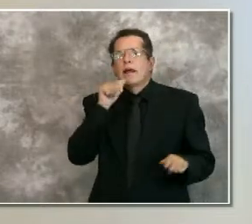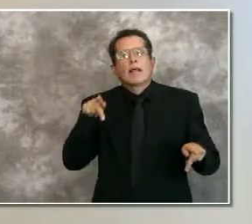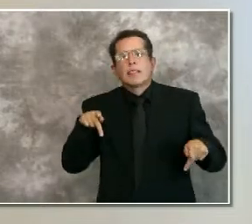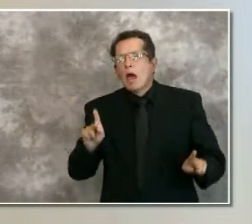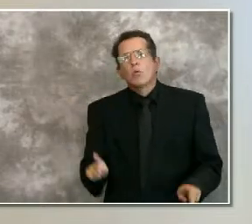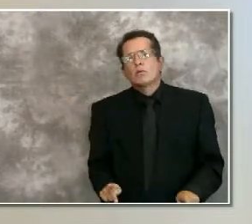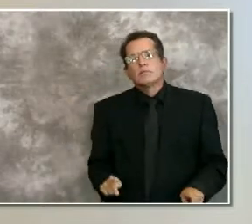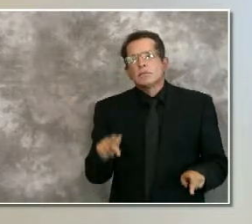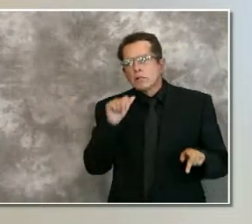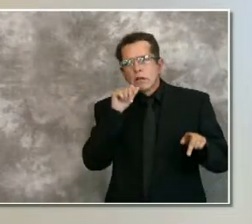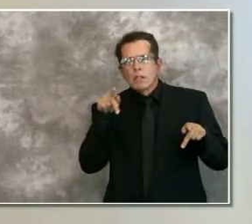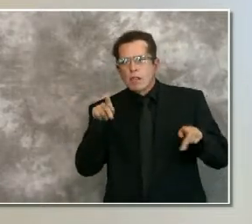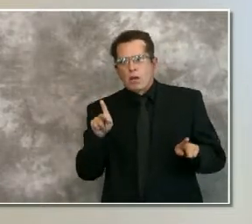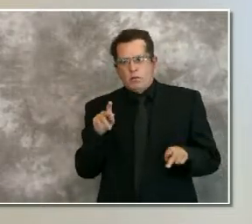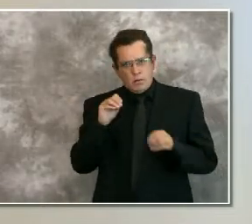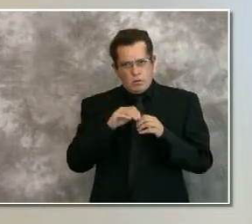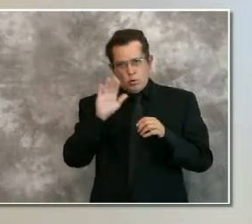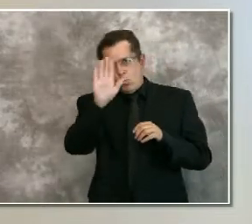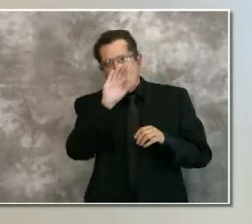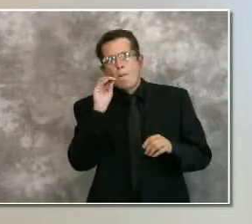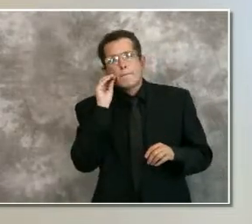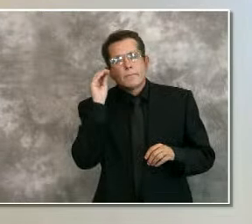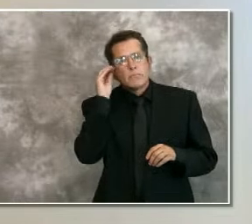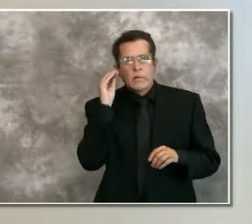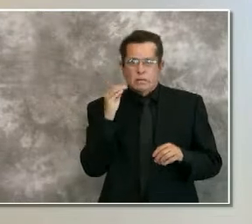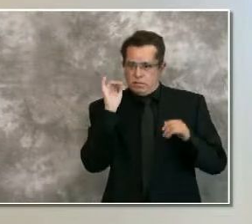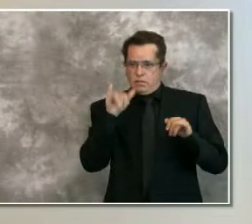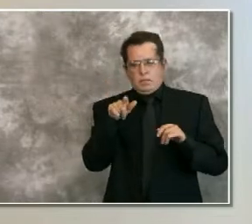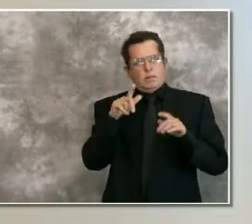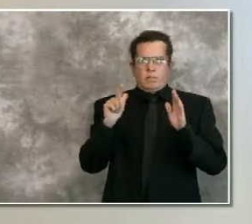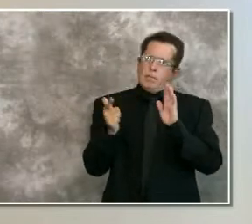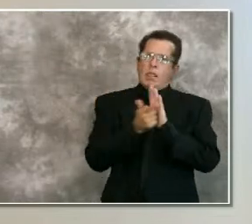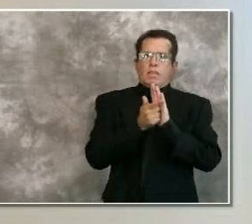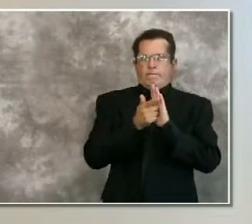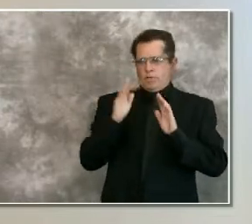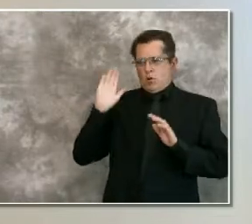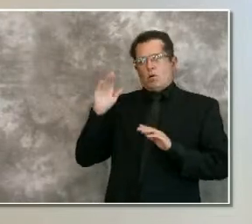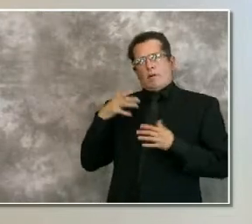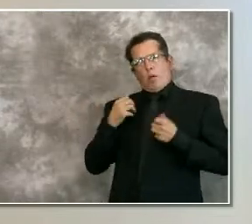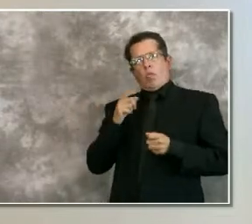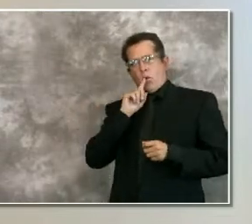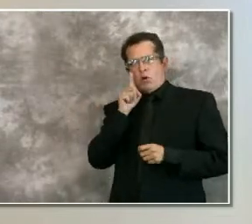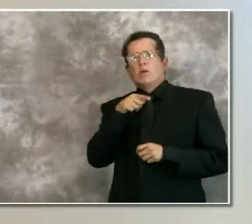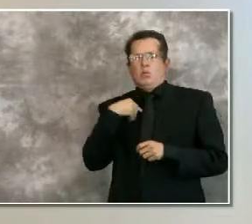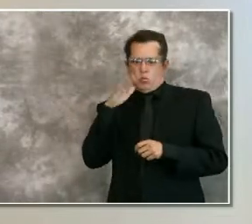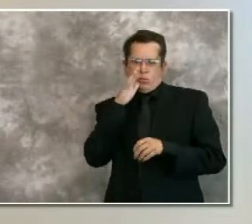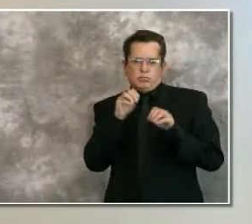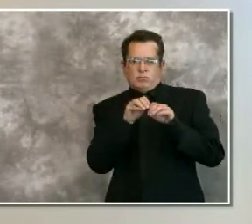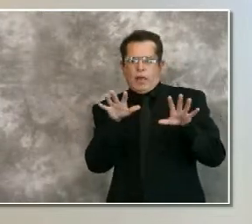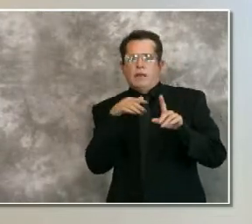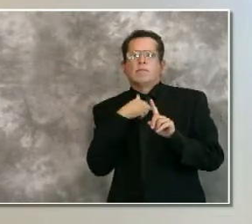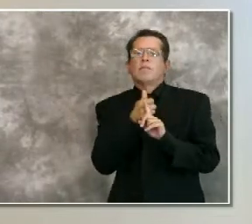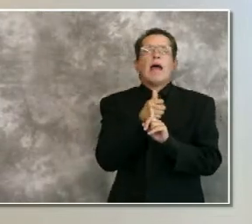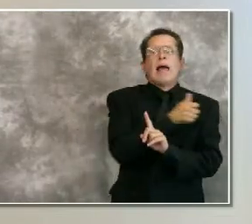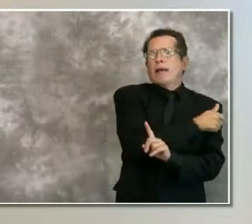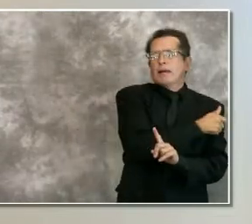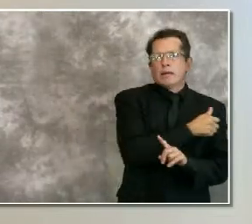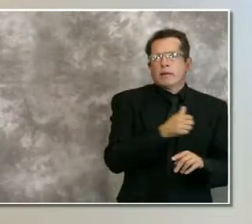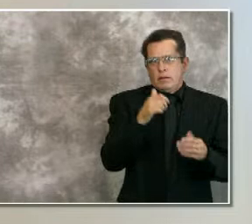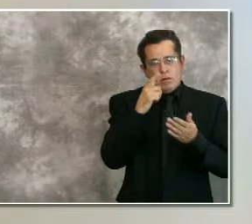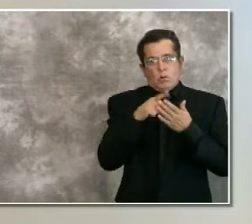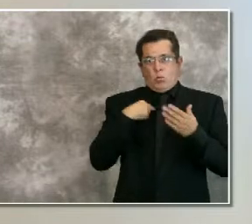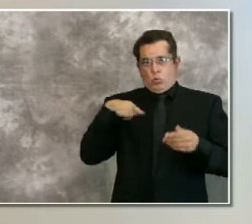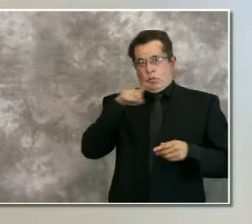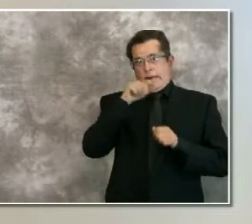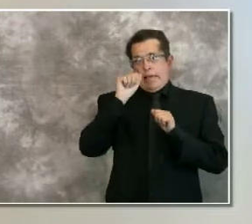to individuals having parties at their home, and that is not only against the public health order, but it will set us back as a region. The most patriotic thing we